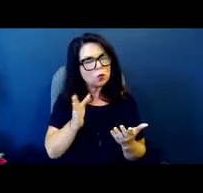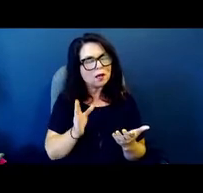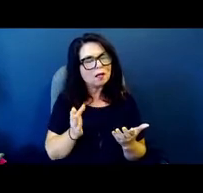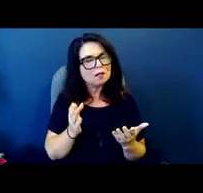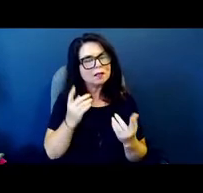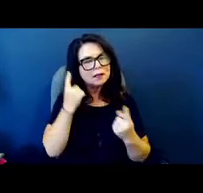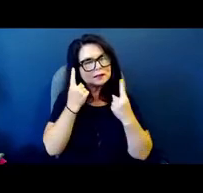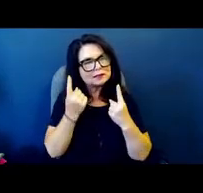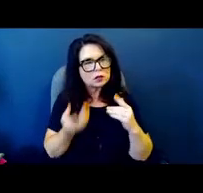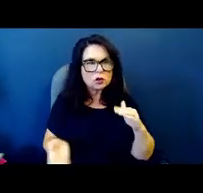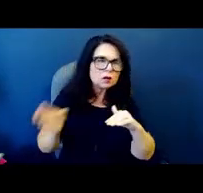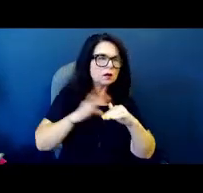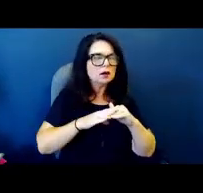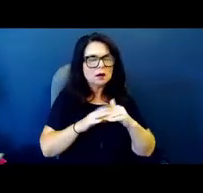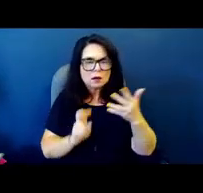of